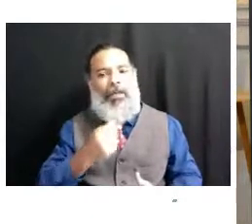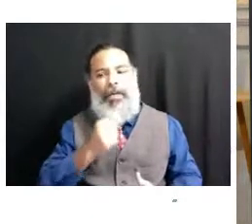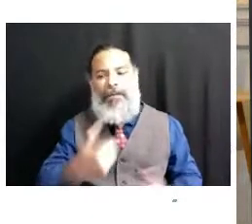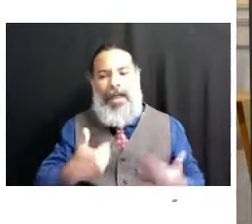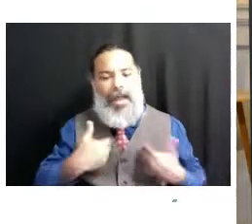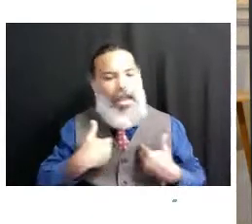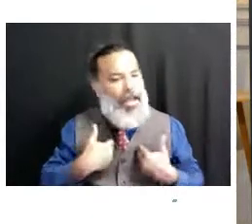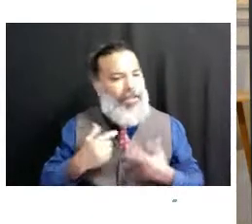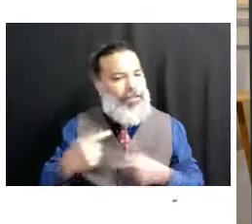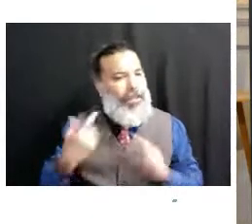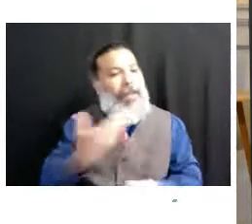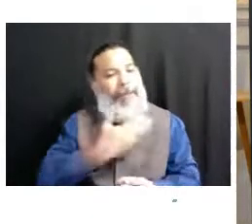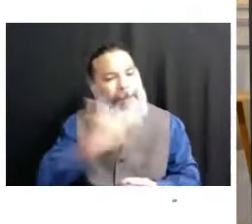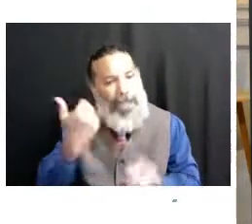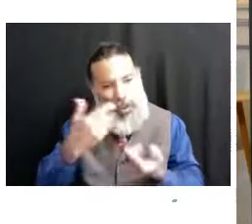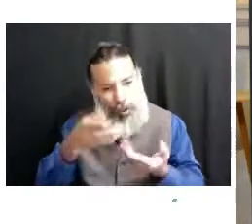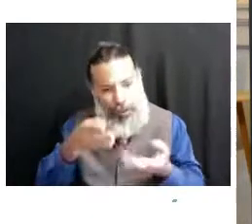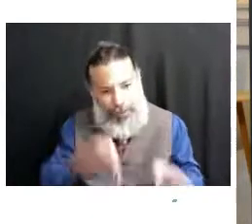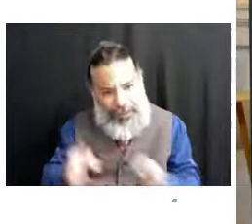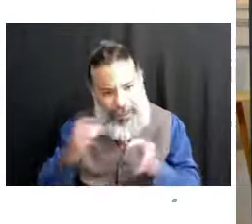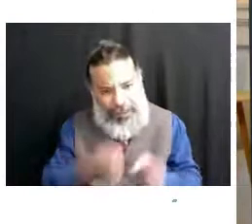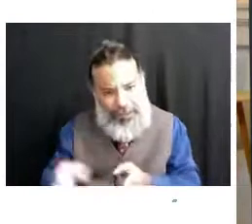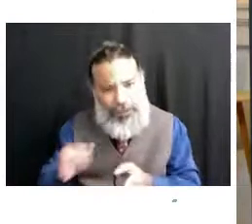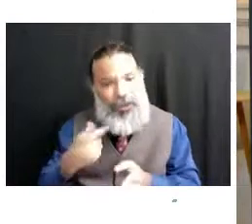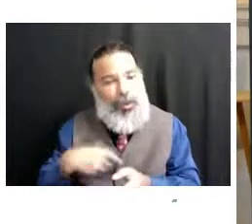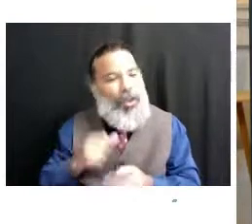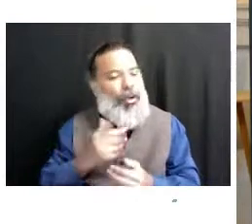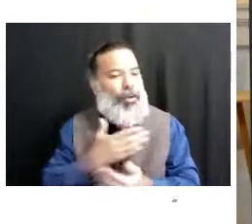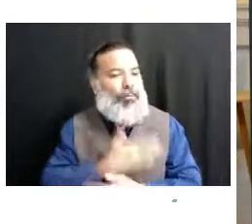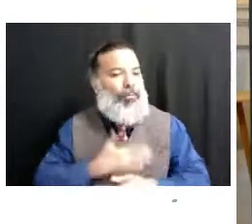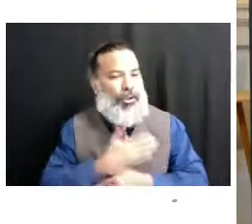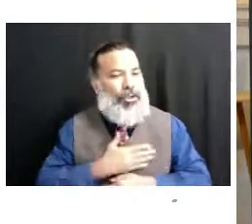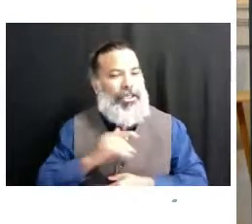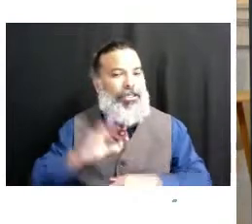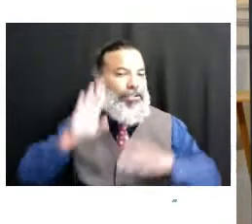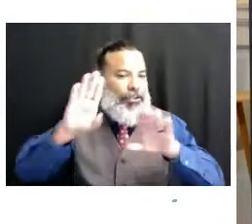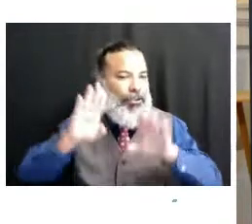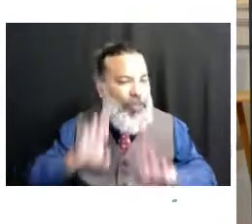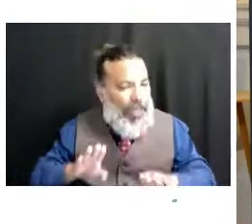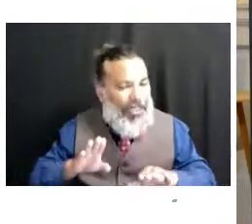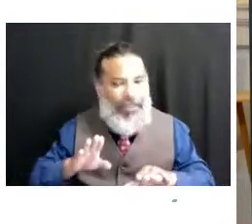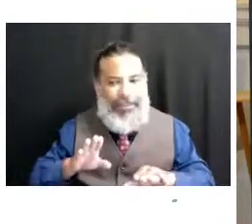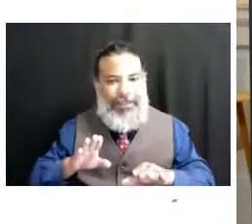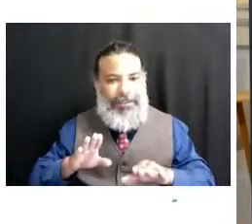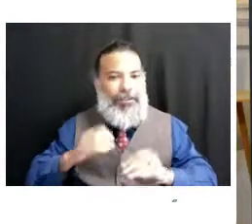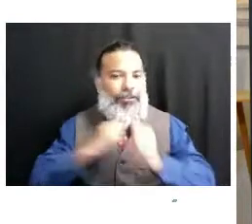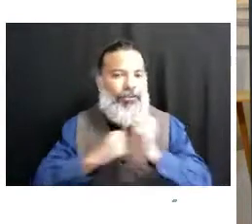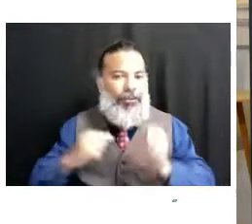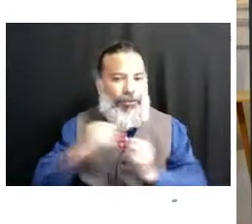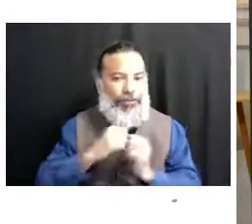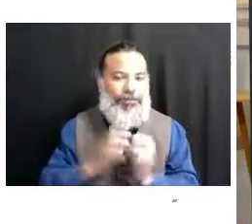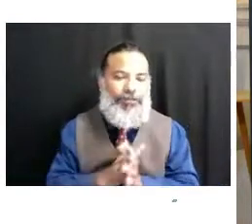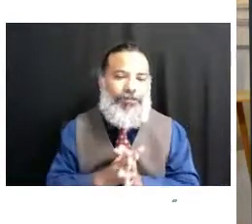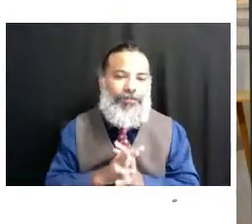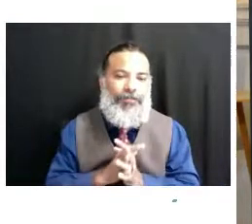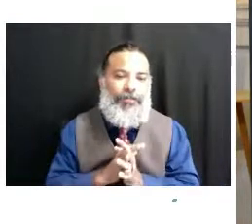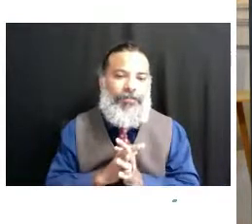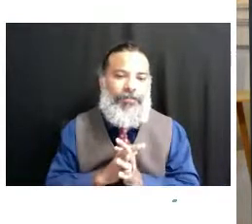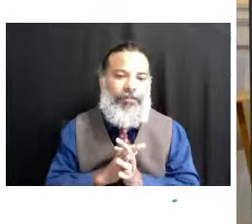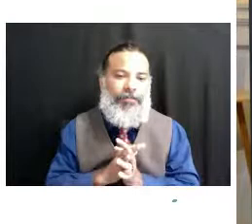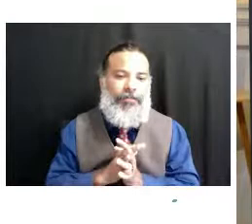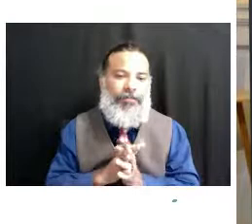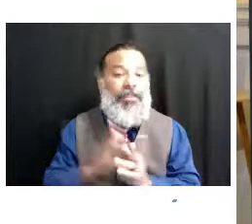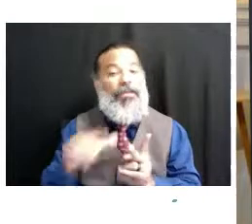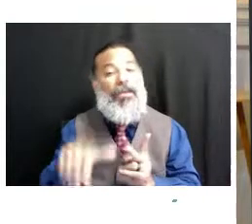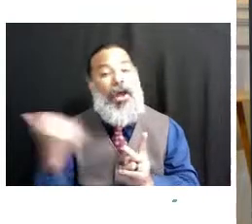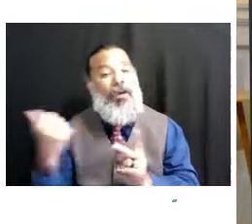had not had better planning so that we could appreciate this great structure. So the other